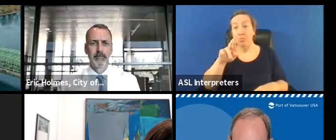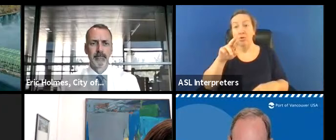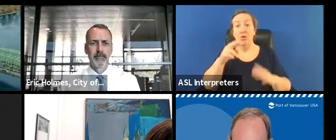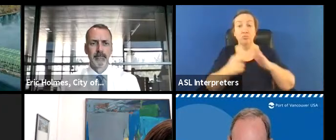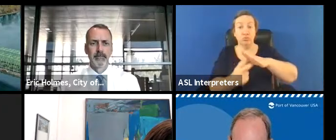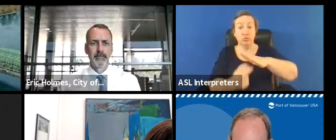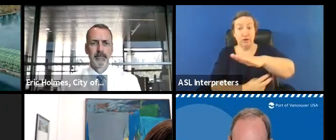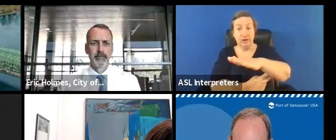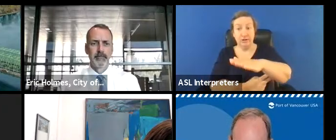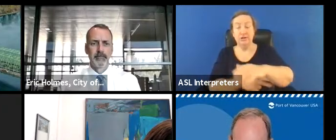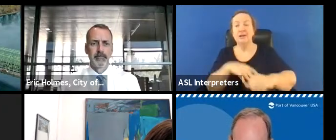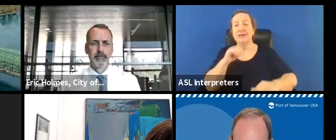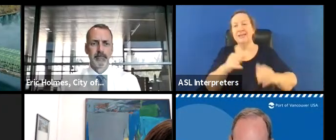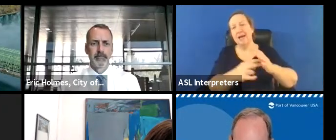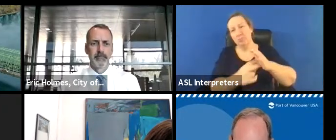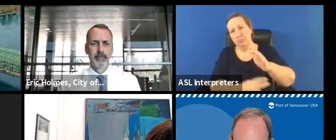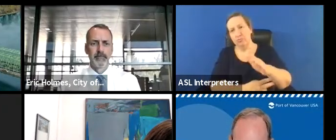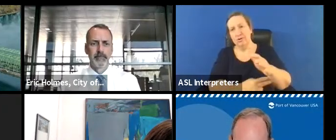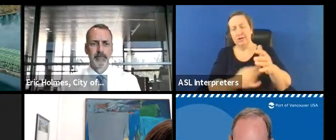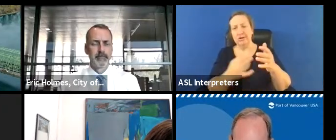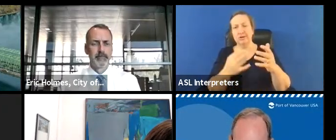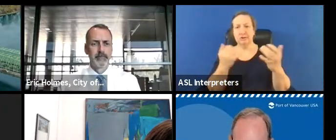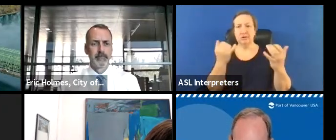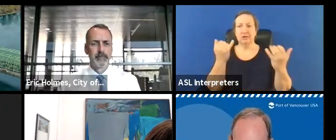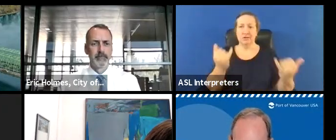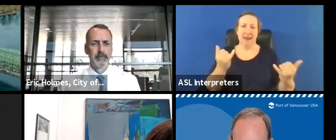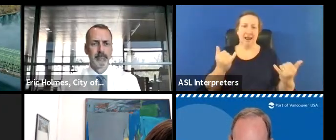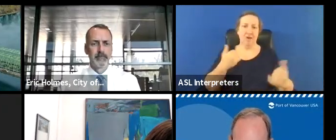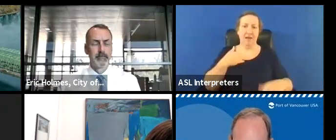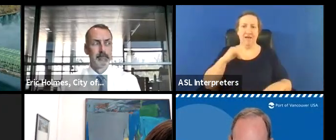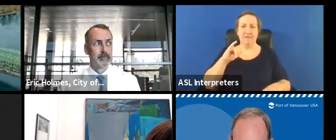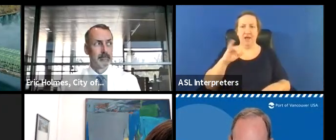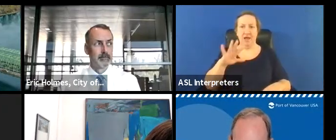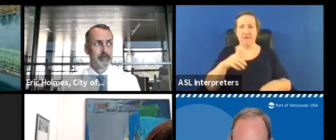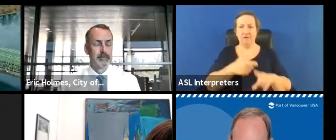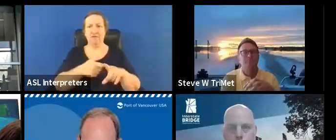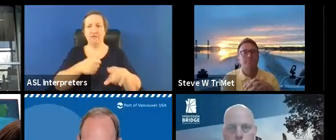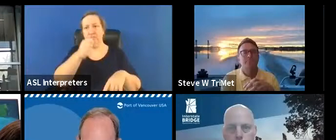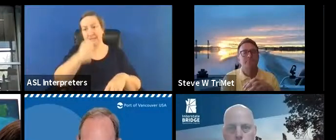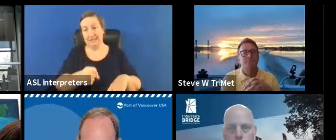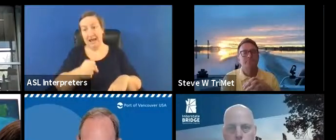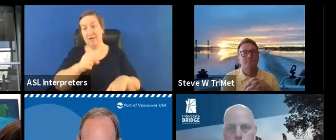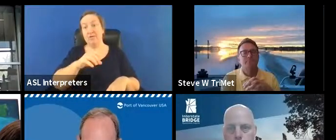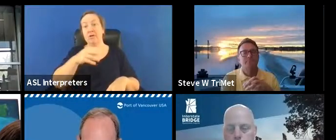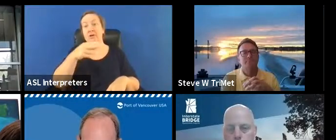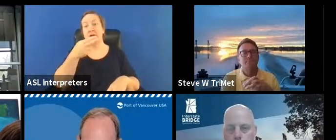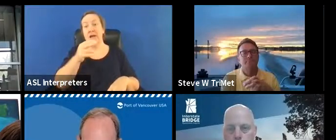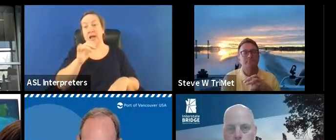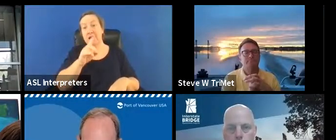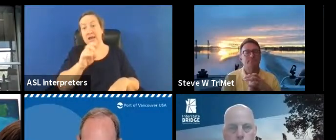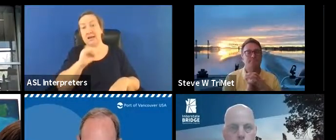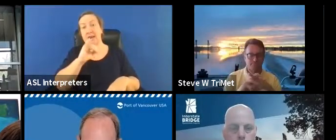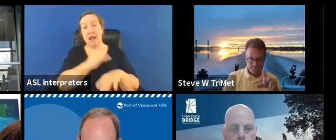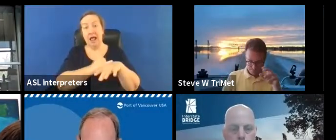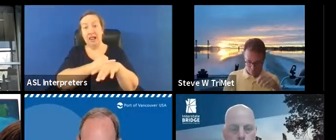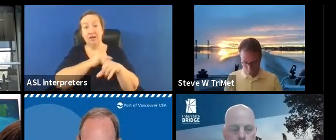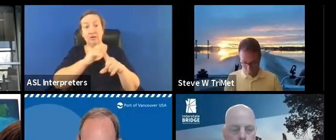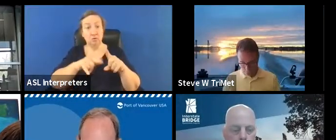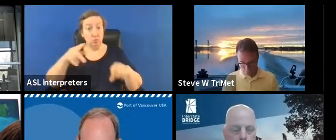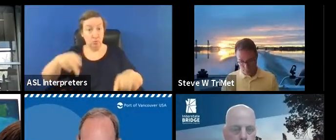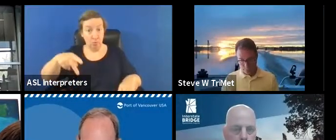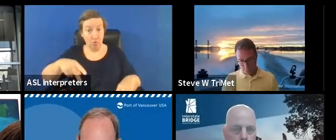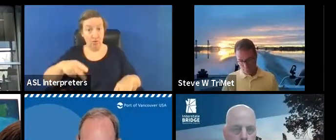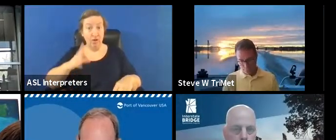that carries I-5 from the southern part of Hayden Island to Portland, will that bridge